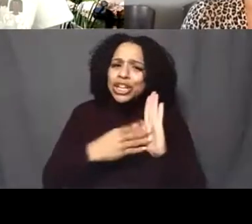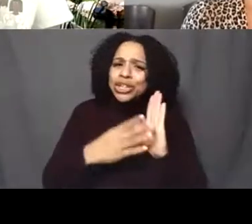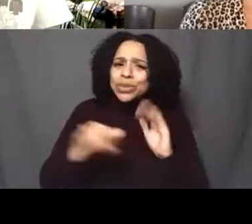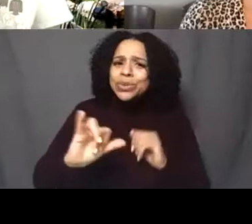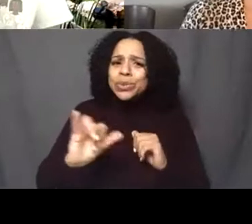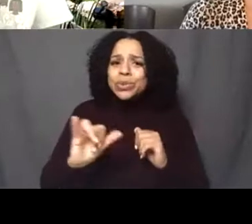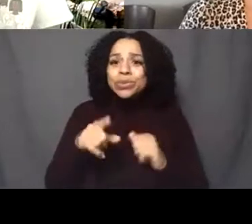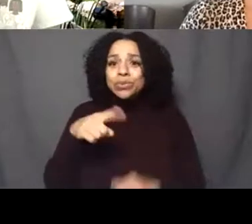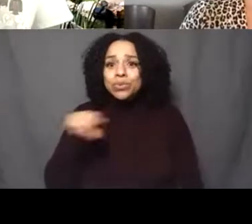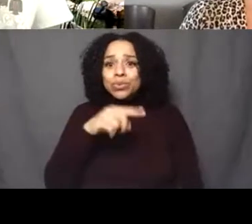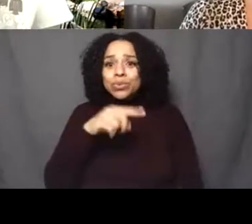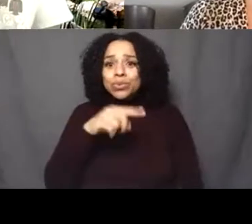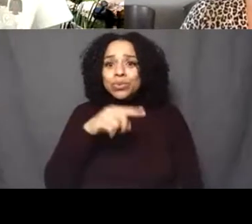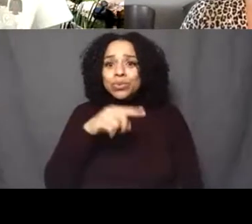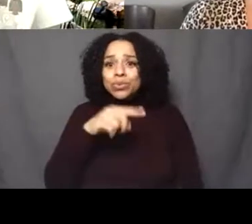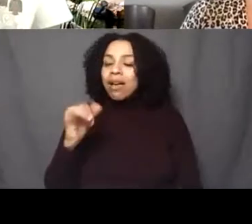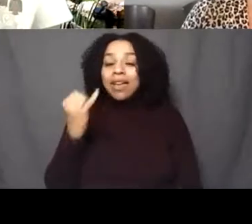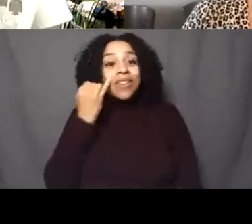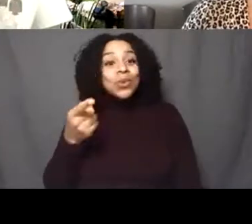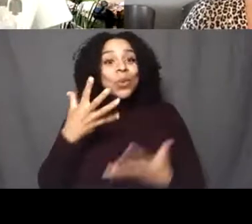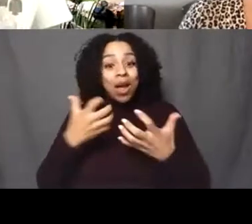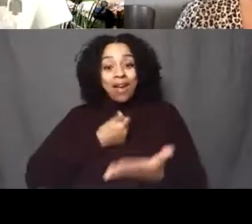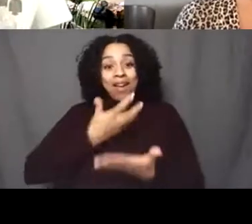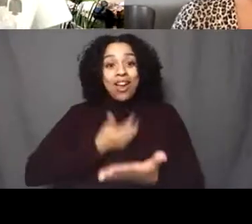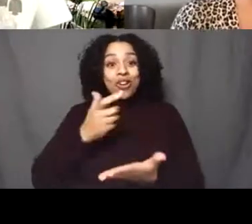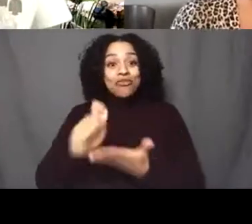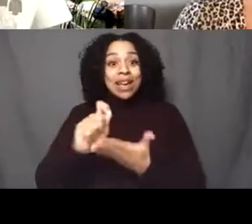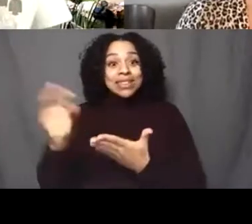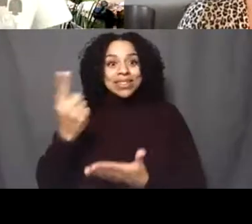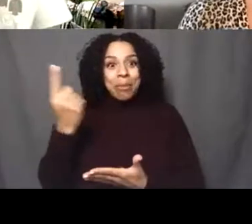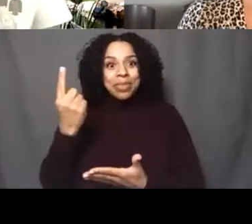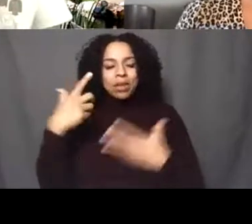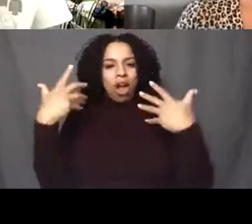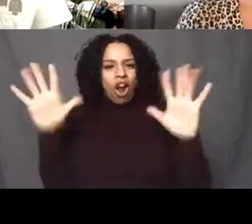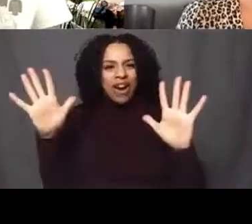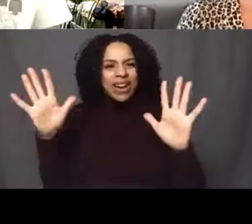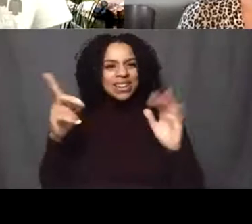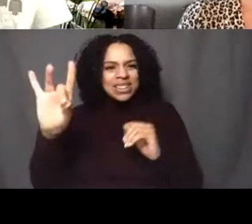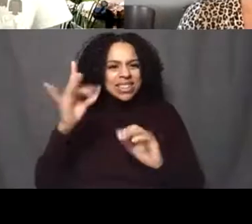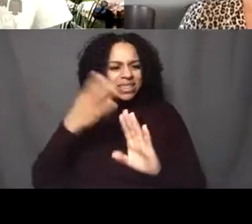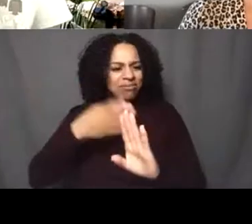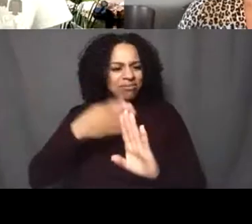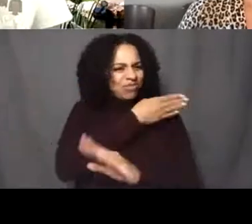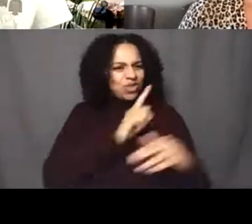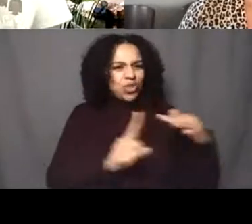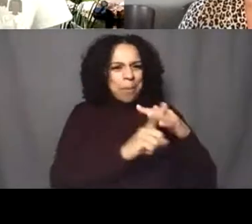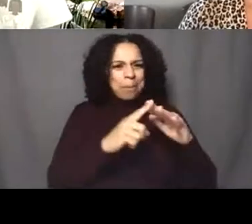that everything you could ever want to write, they've already written, and they wrote it better, and it still holds true today, right? So you have to